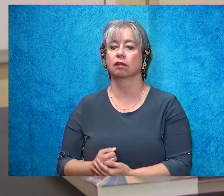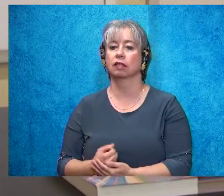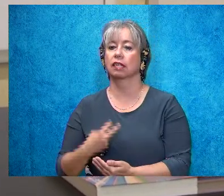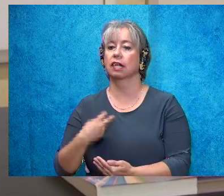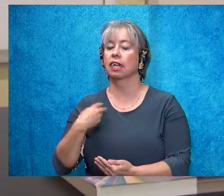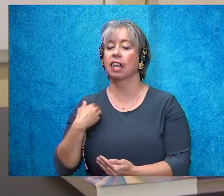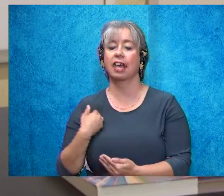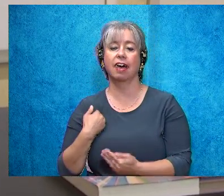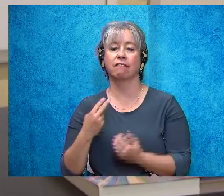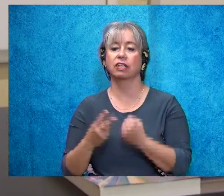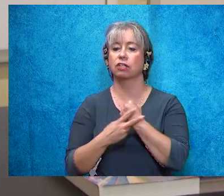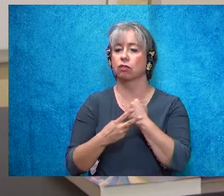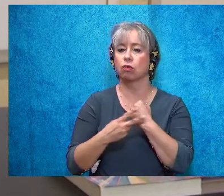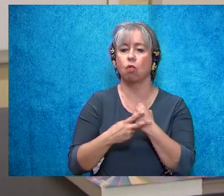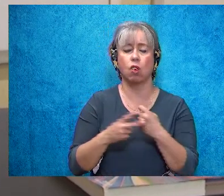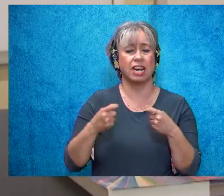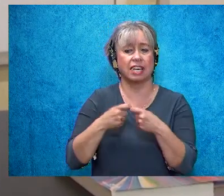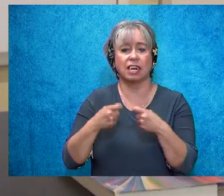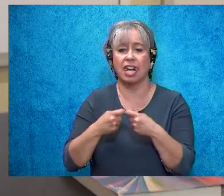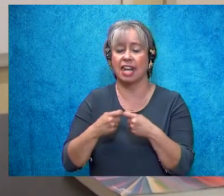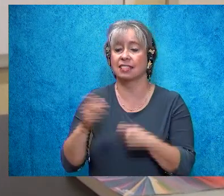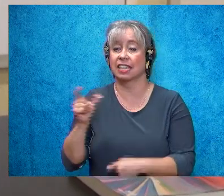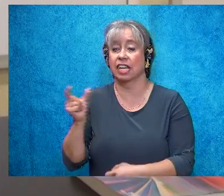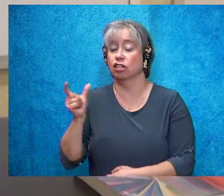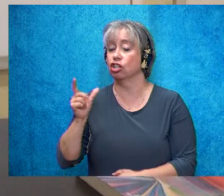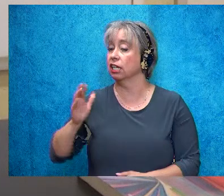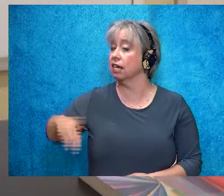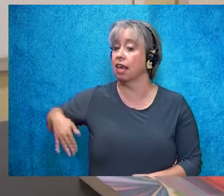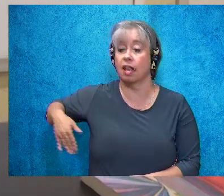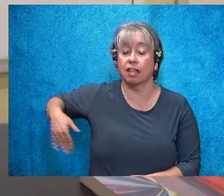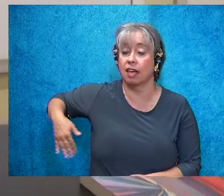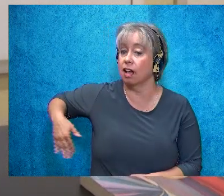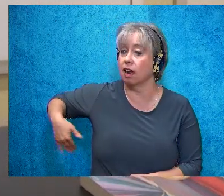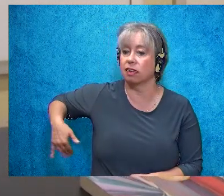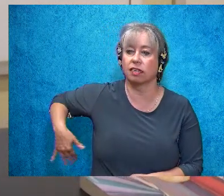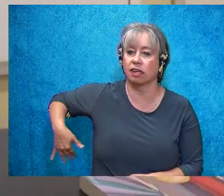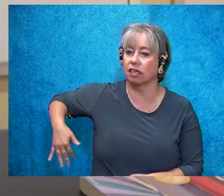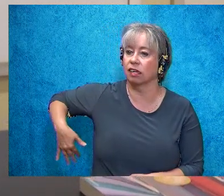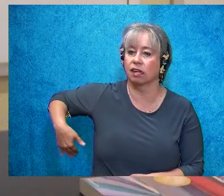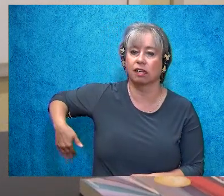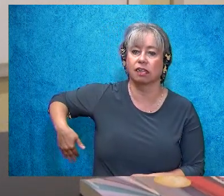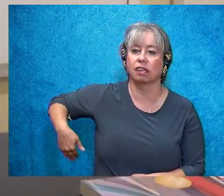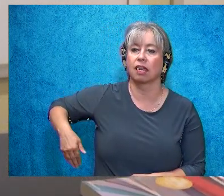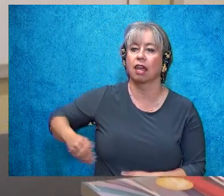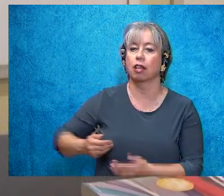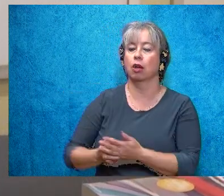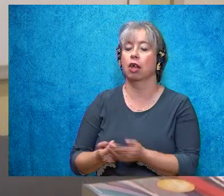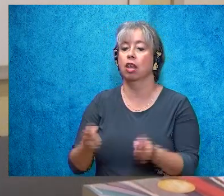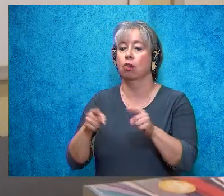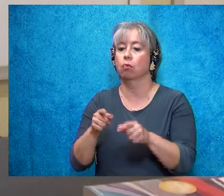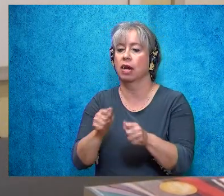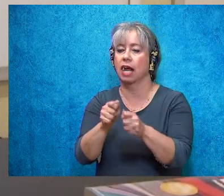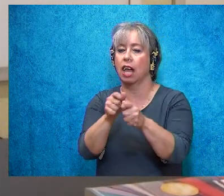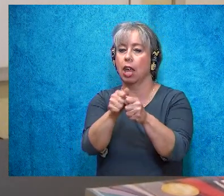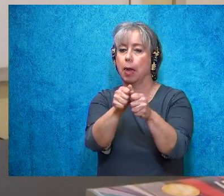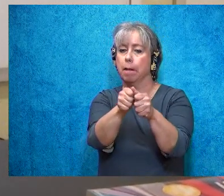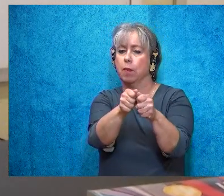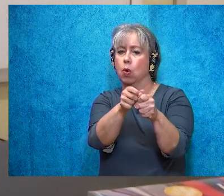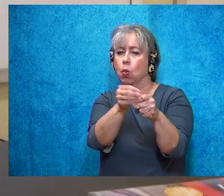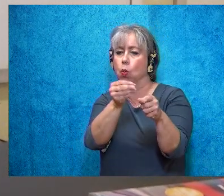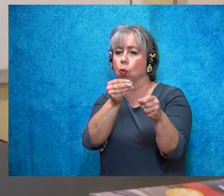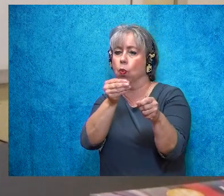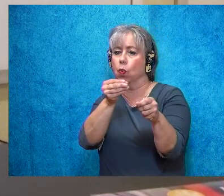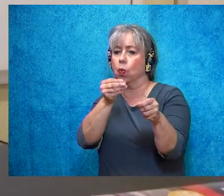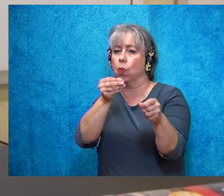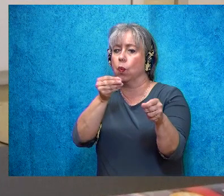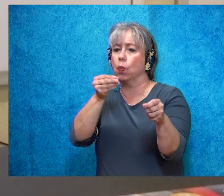any elastic potential energy yet. But as soon as I start pulling that rubber band backward,